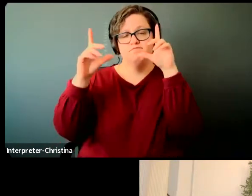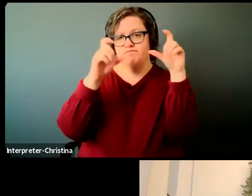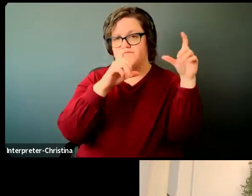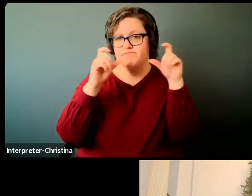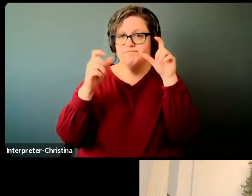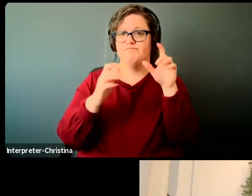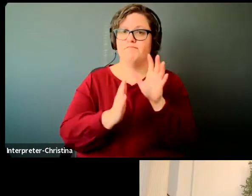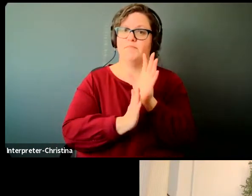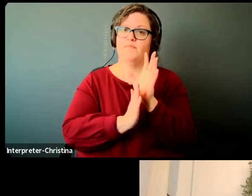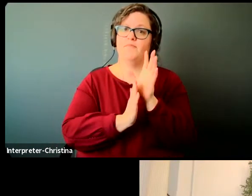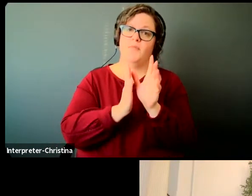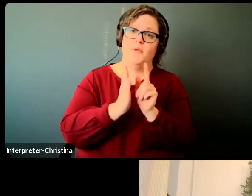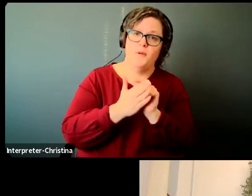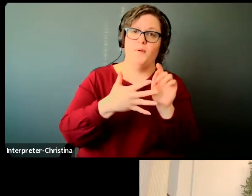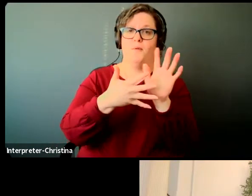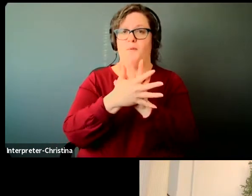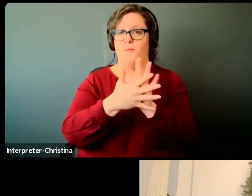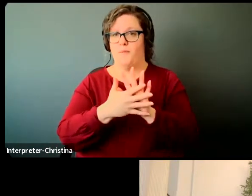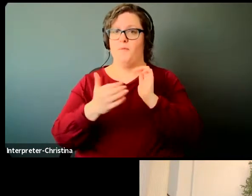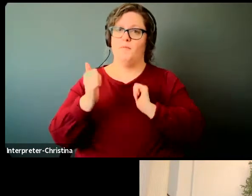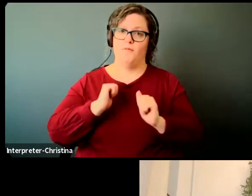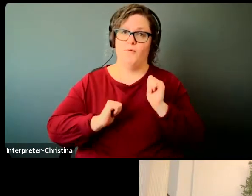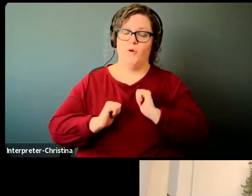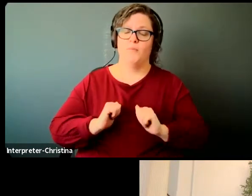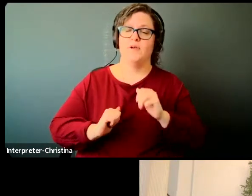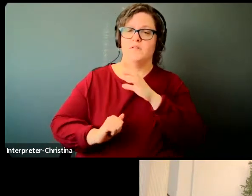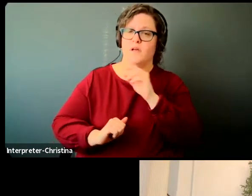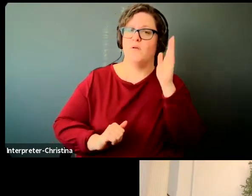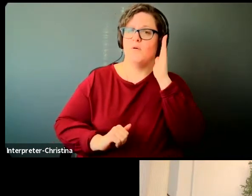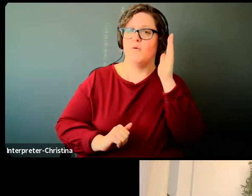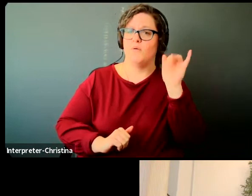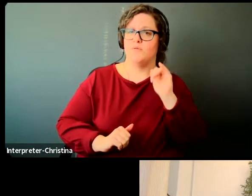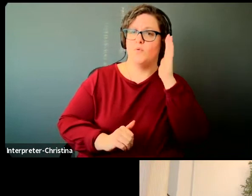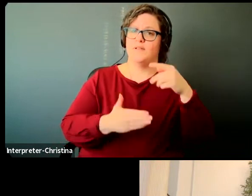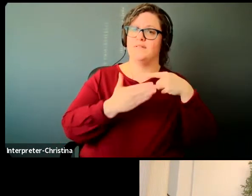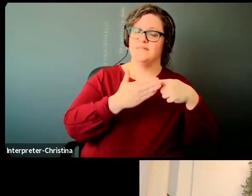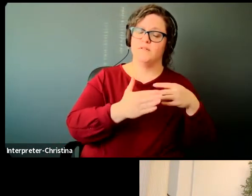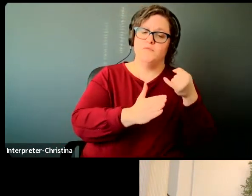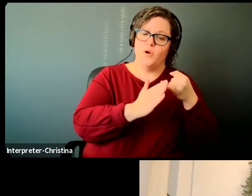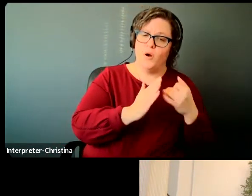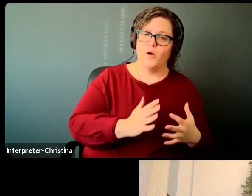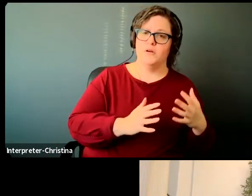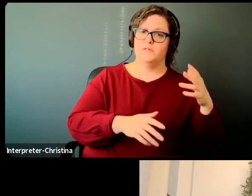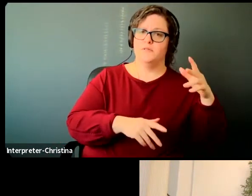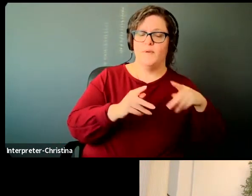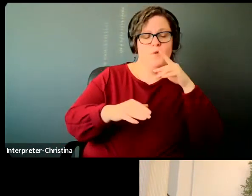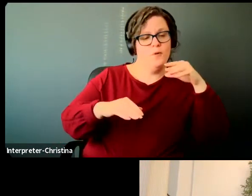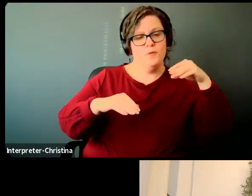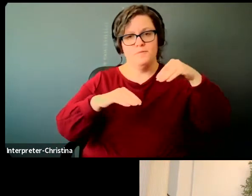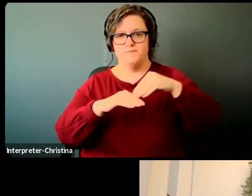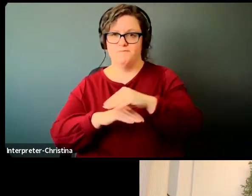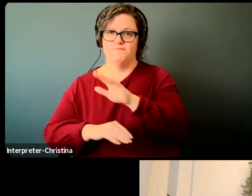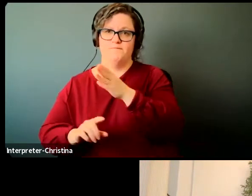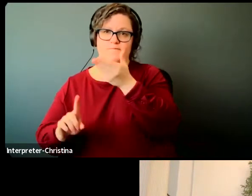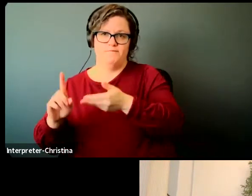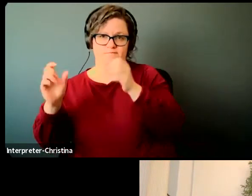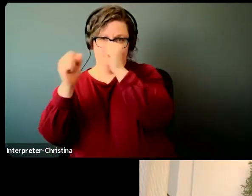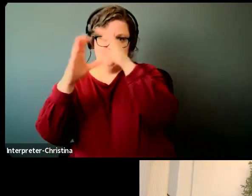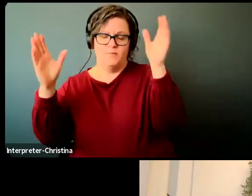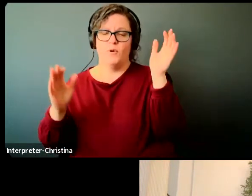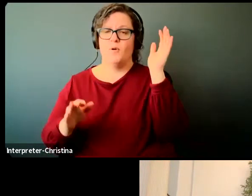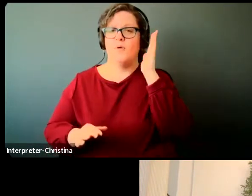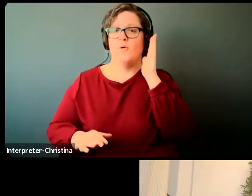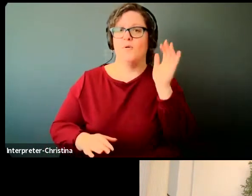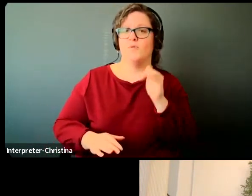and performance, and from artists and thinkers who have influenced their work, they will demonstrate how intermedia spaces can provide a